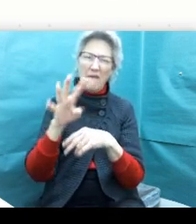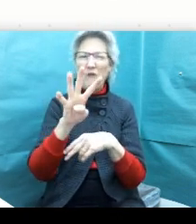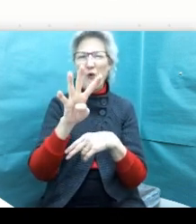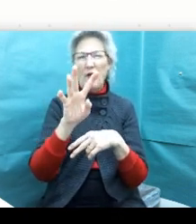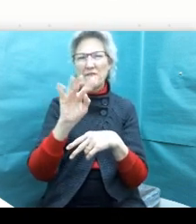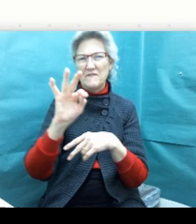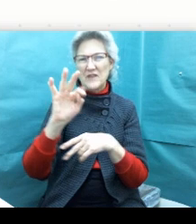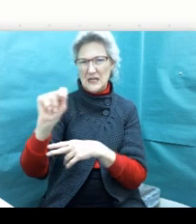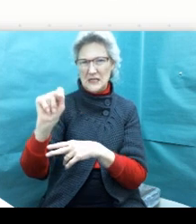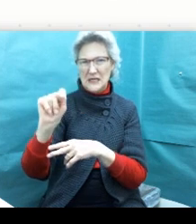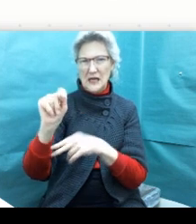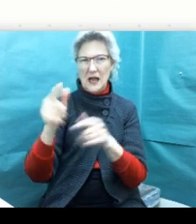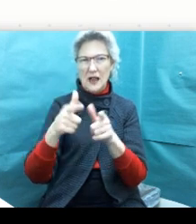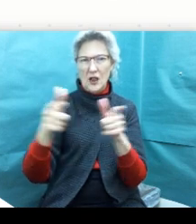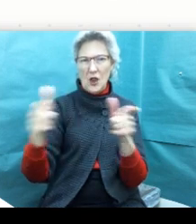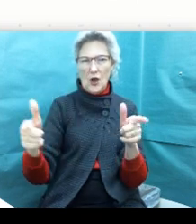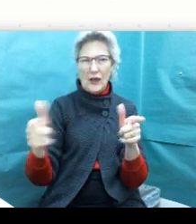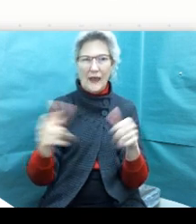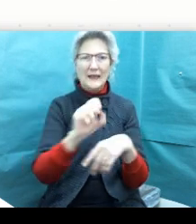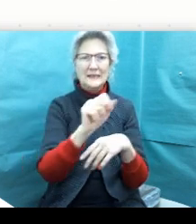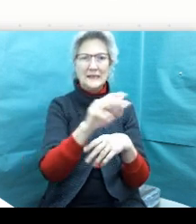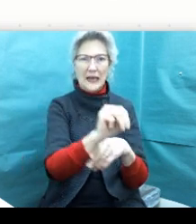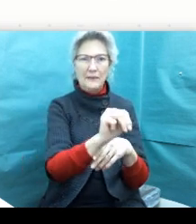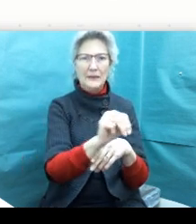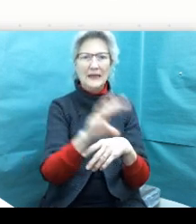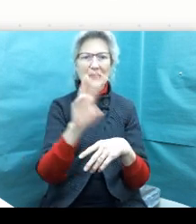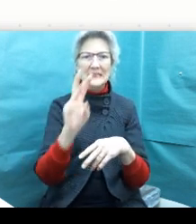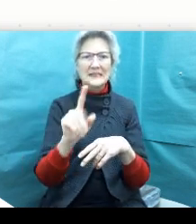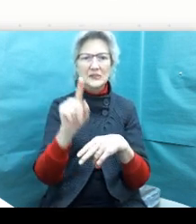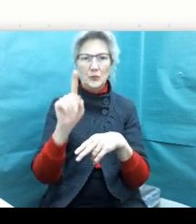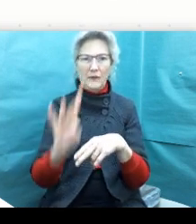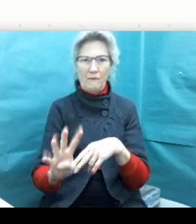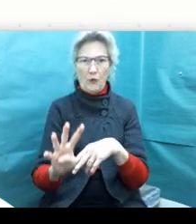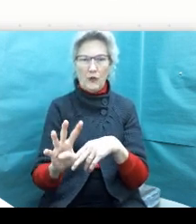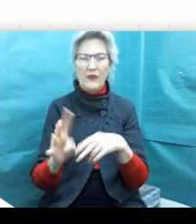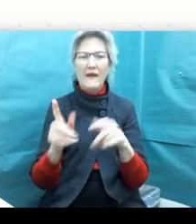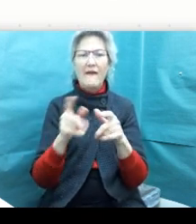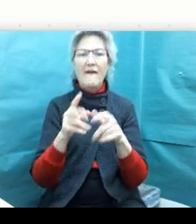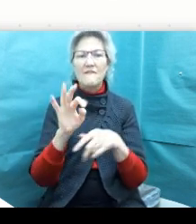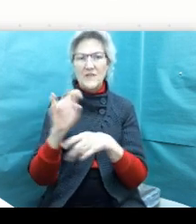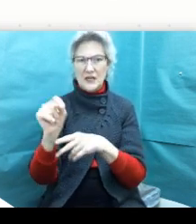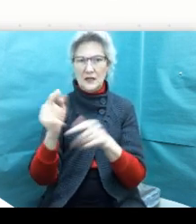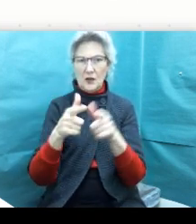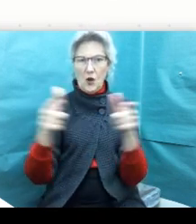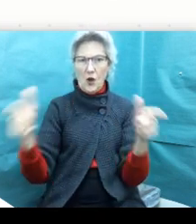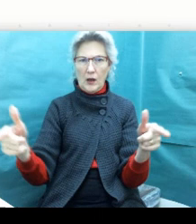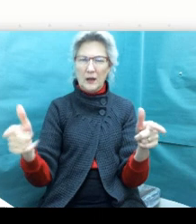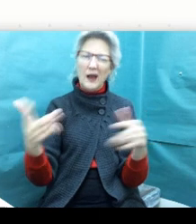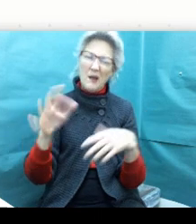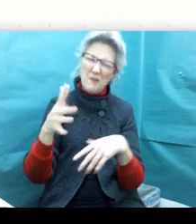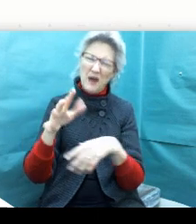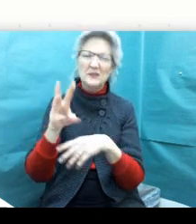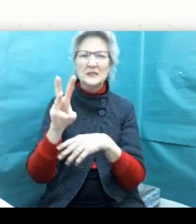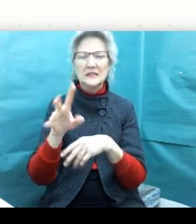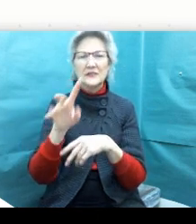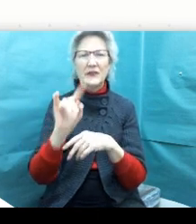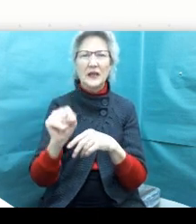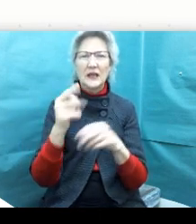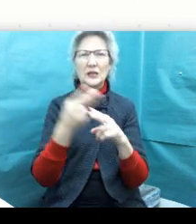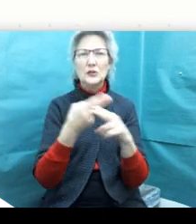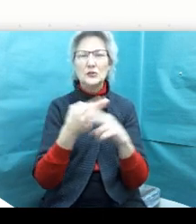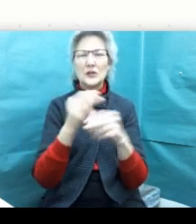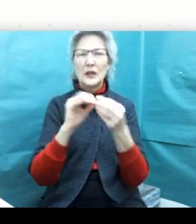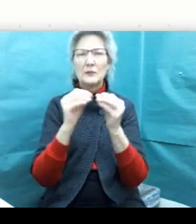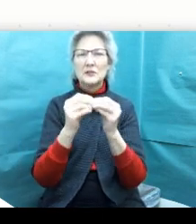long, right? And then Sam is 6 1/4 feet, about 6 feet. So I can use those numbers to figure